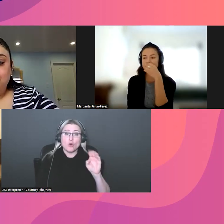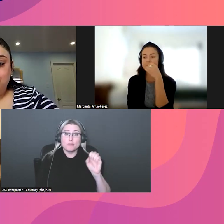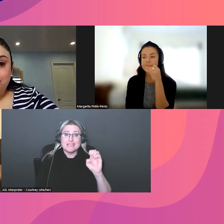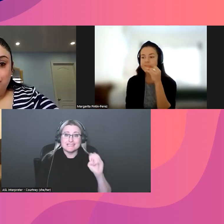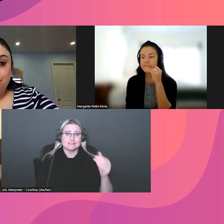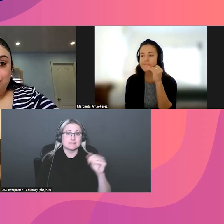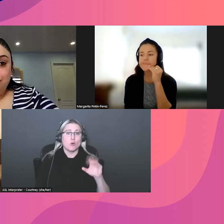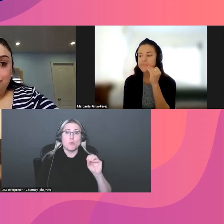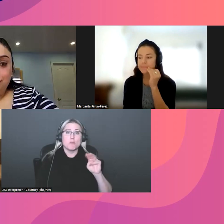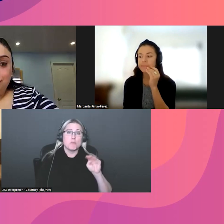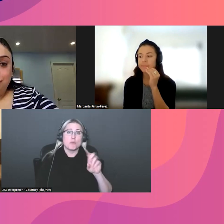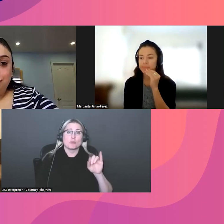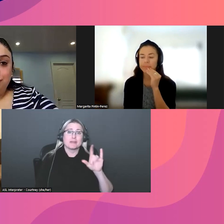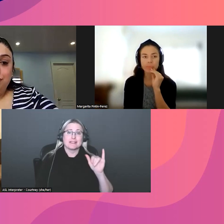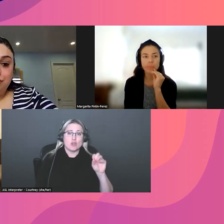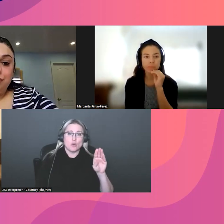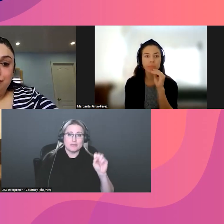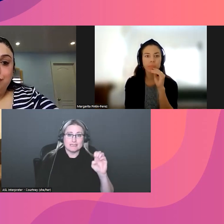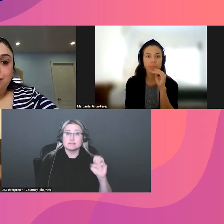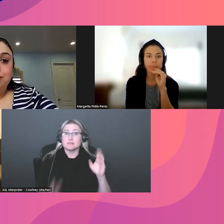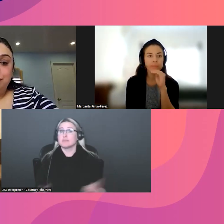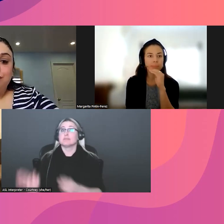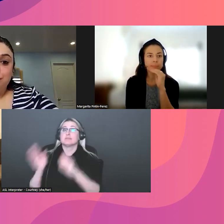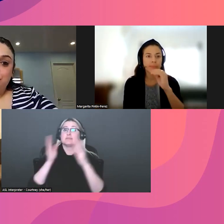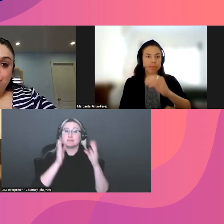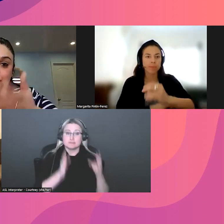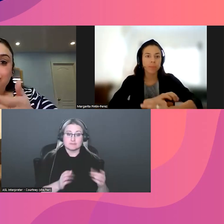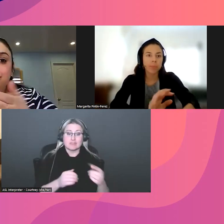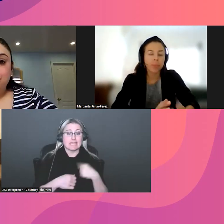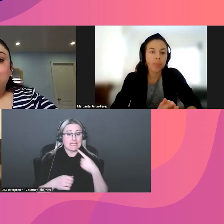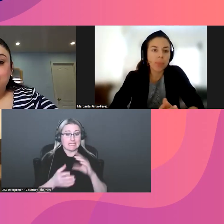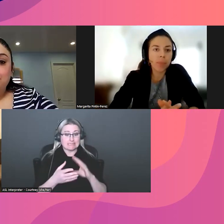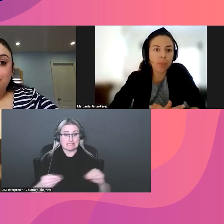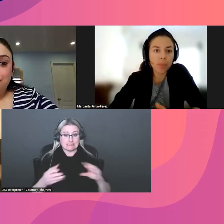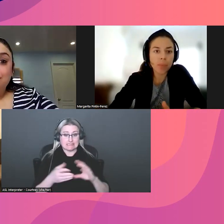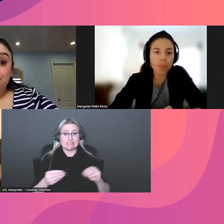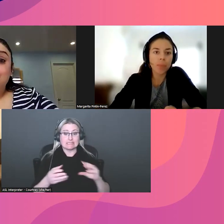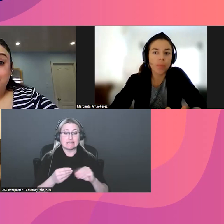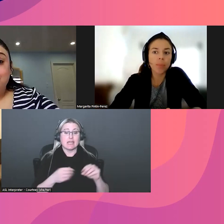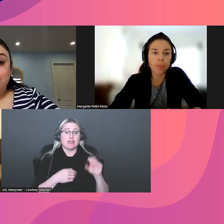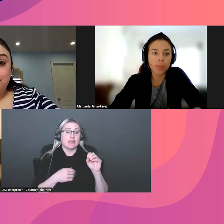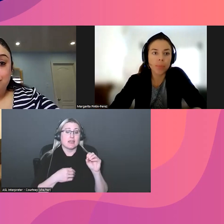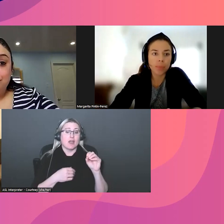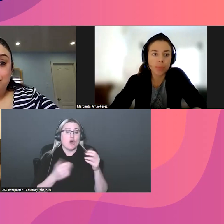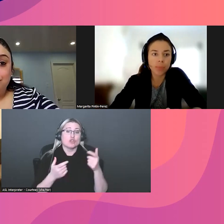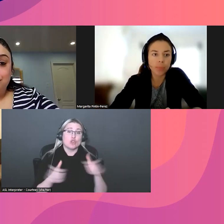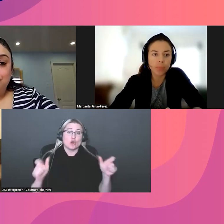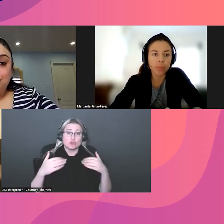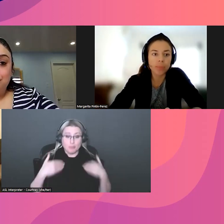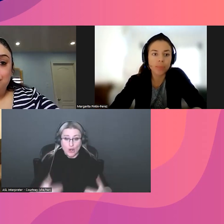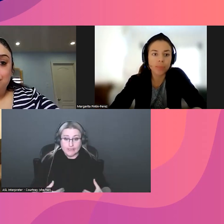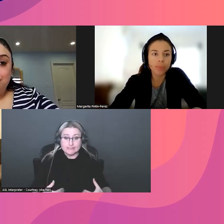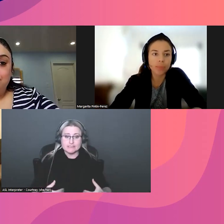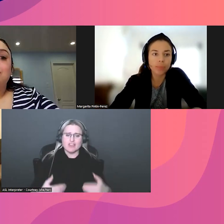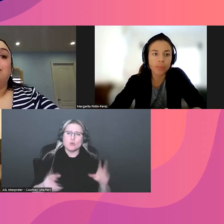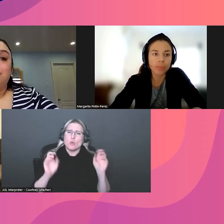larger body. These are okay descriptors. They're not ones we use as fat study scholars, but they're not negative. They can be used in place